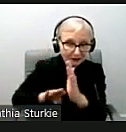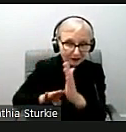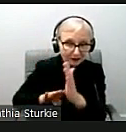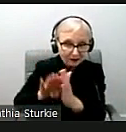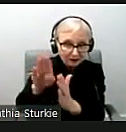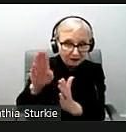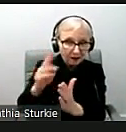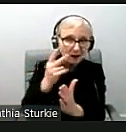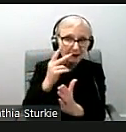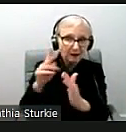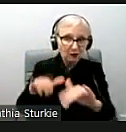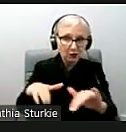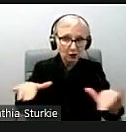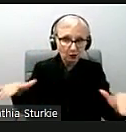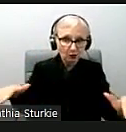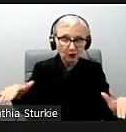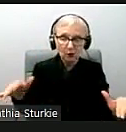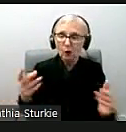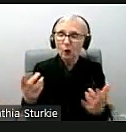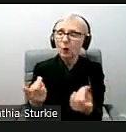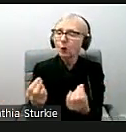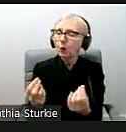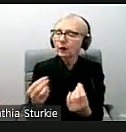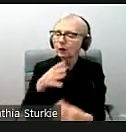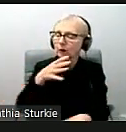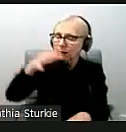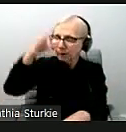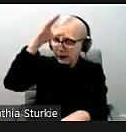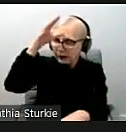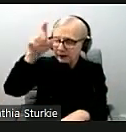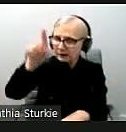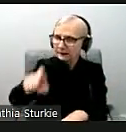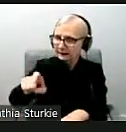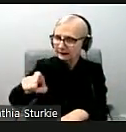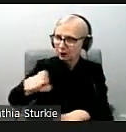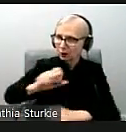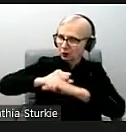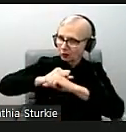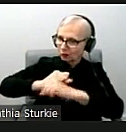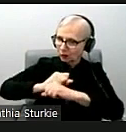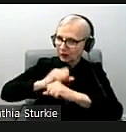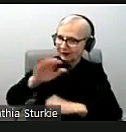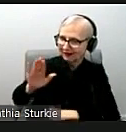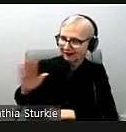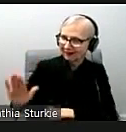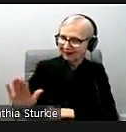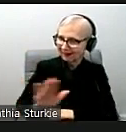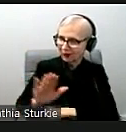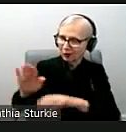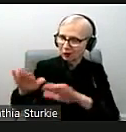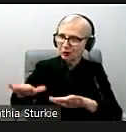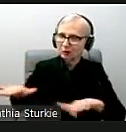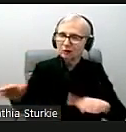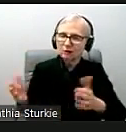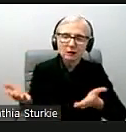children? And also, what do parents need to do at this point to protect their kids?